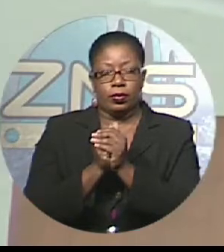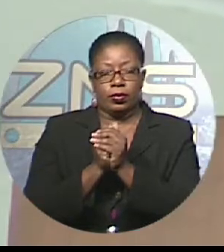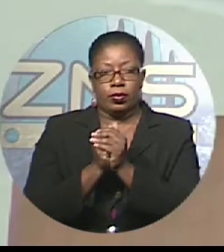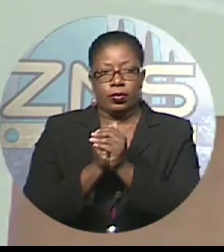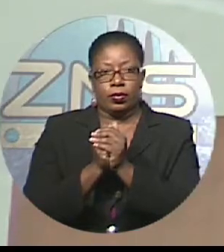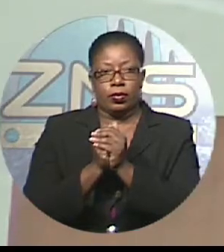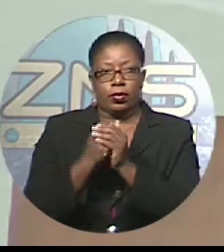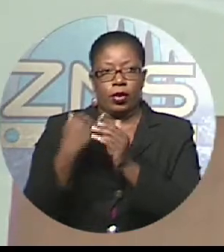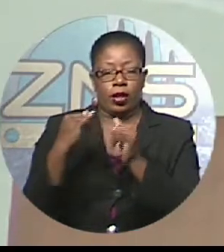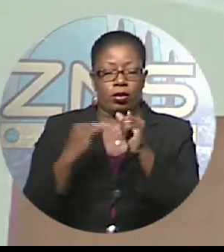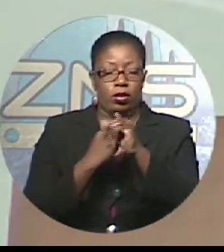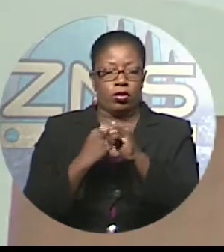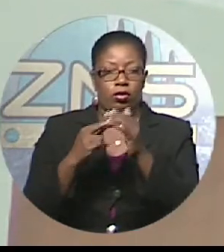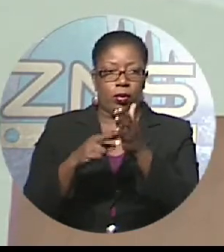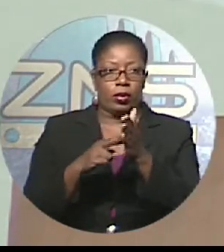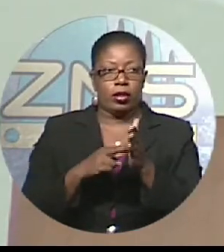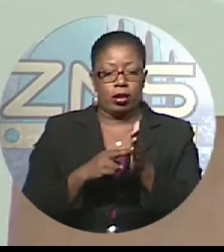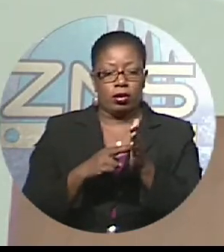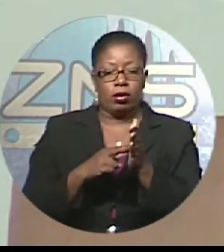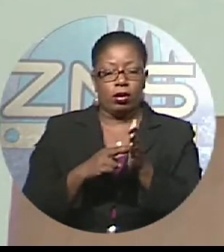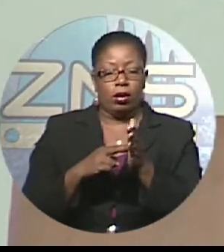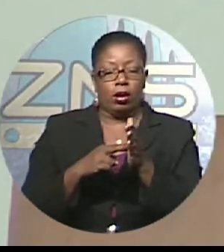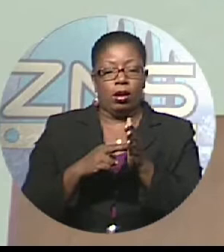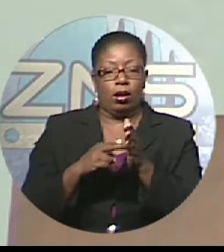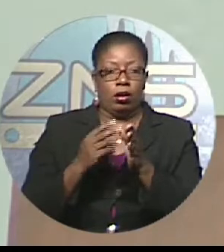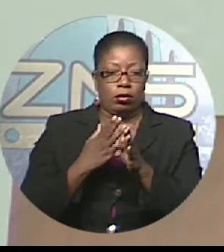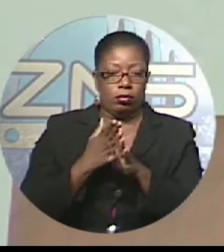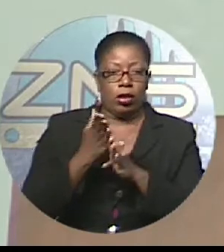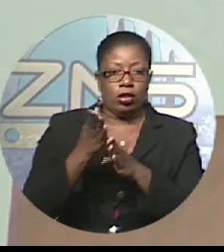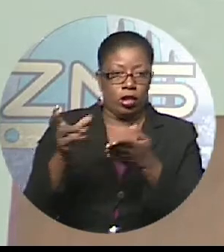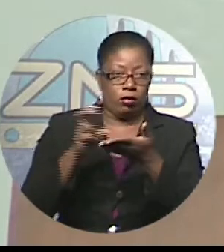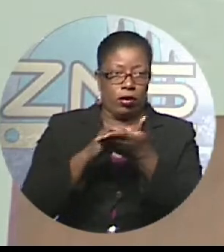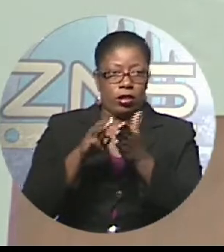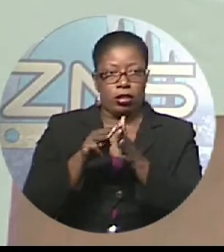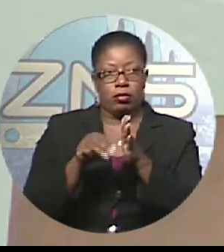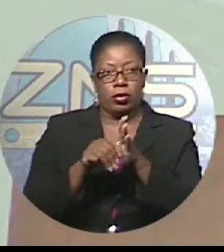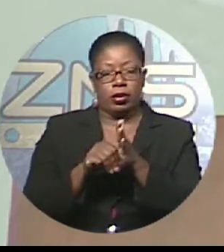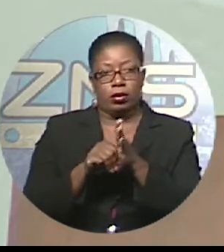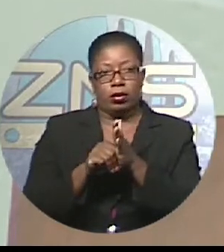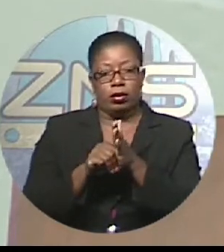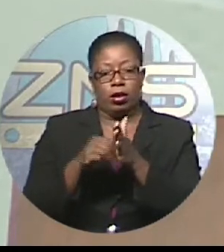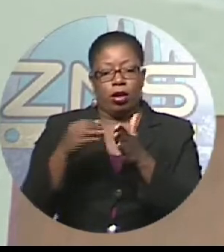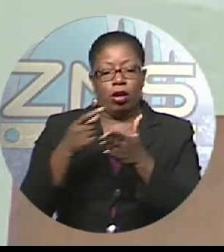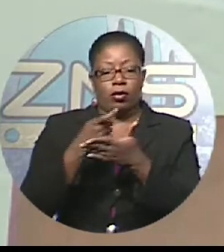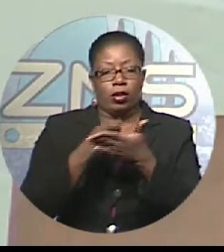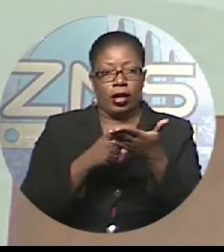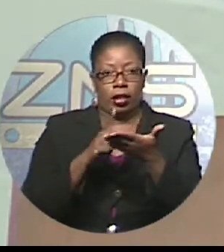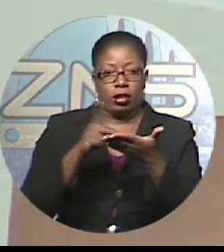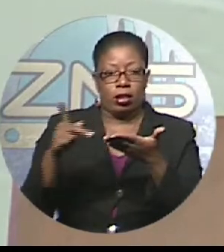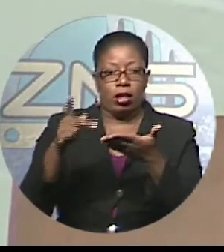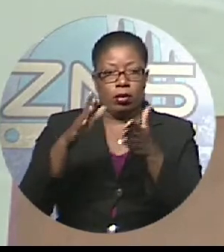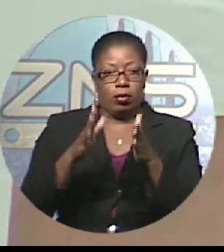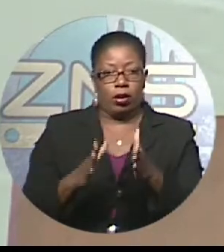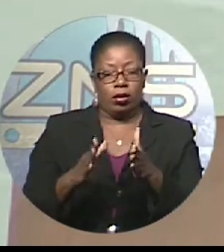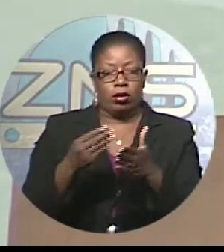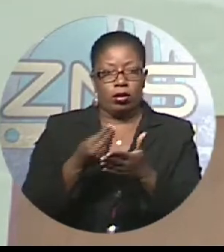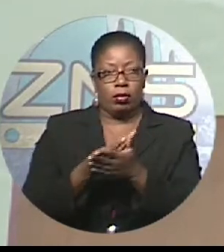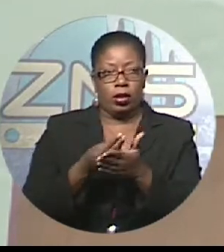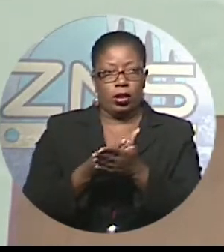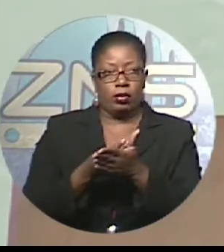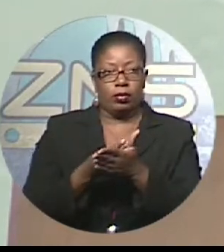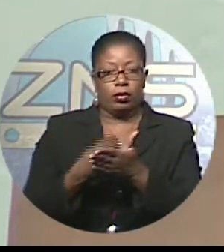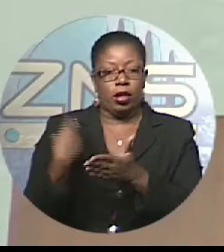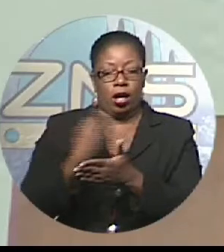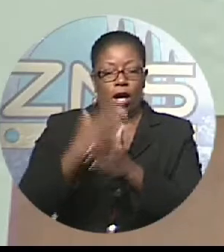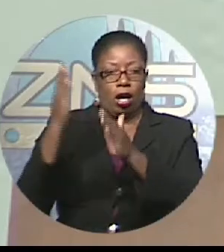undertakings represent a major investment by the government of the Bahamas of the taxpayers' monies. It is our hope that